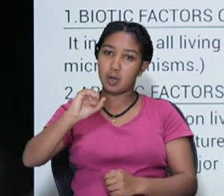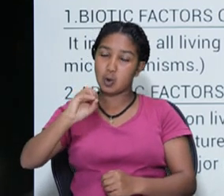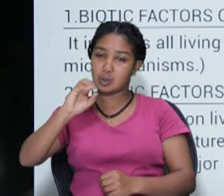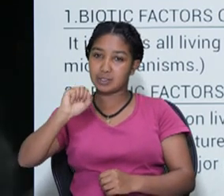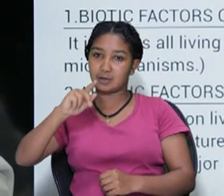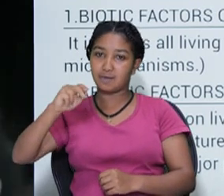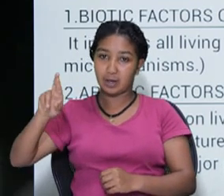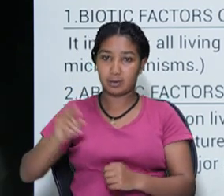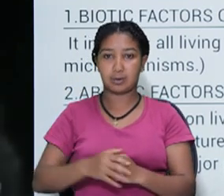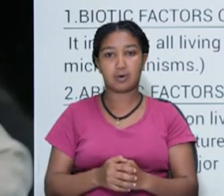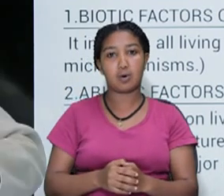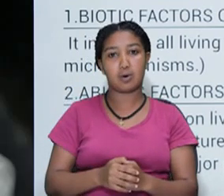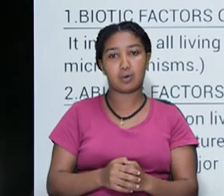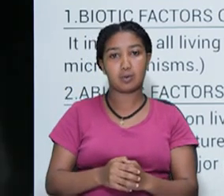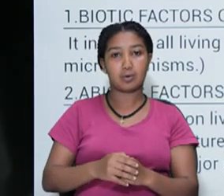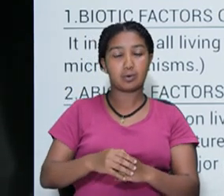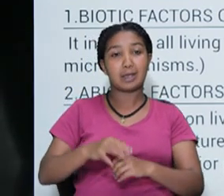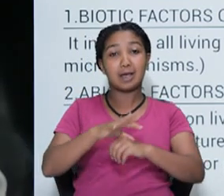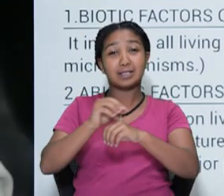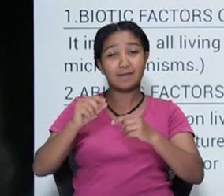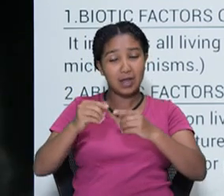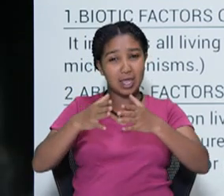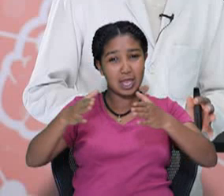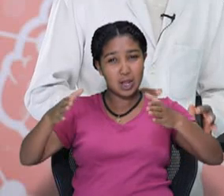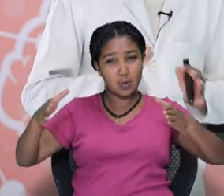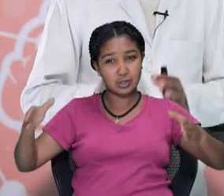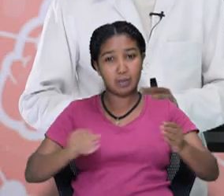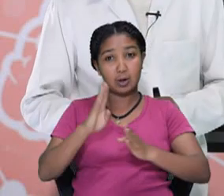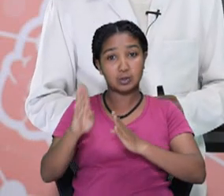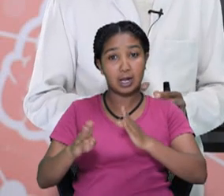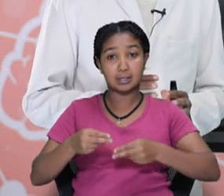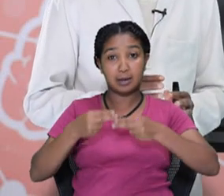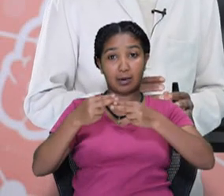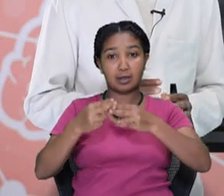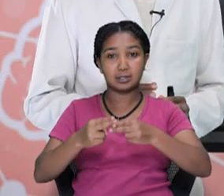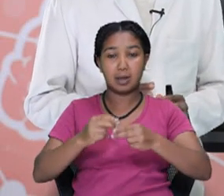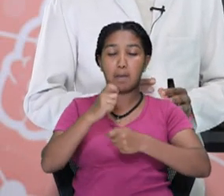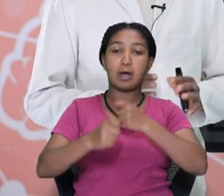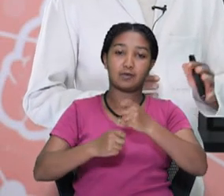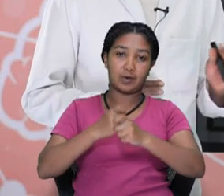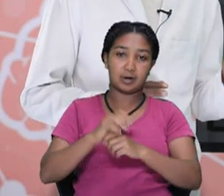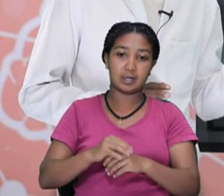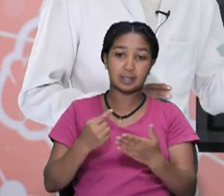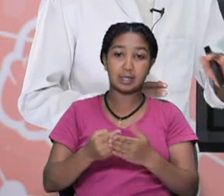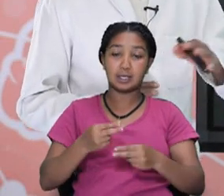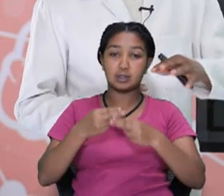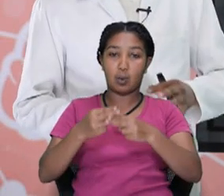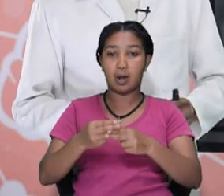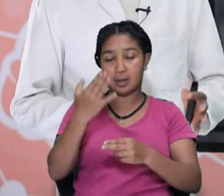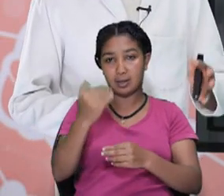our planet or Earth is very huge, and biologically it's named as biosphere. And here, that's